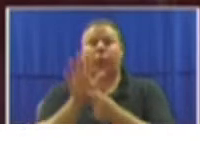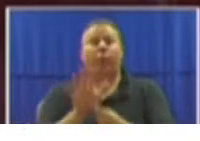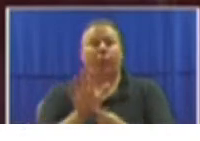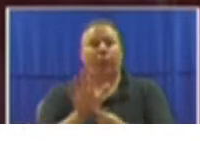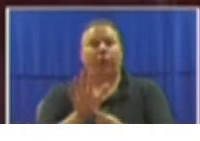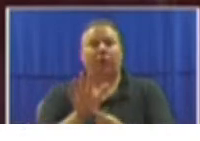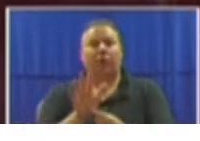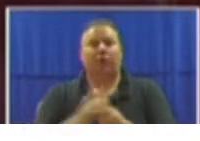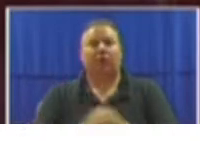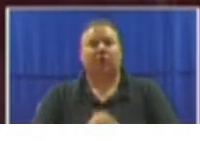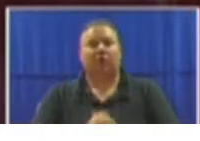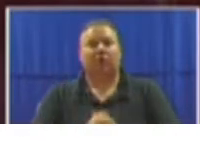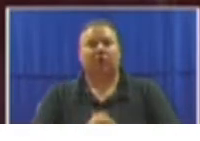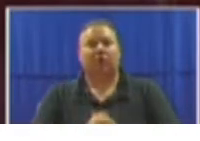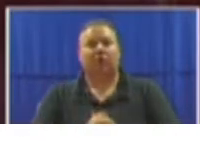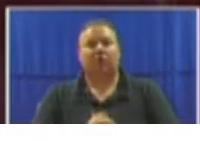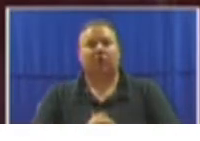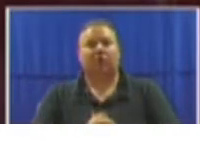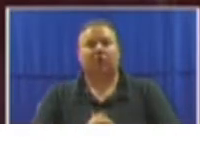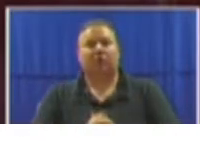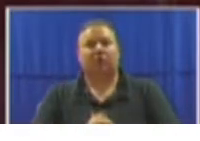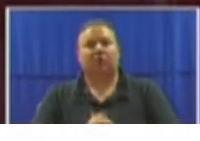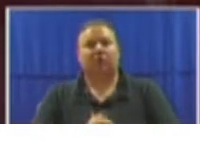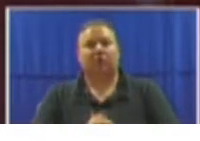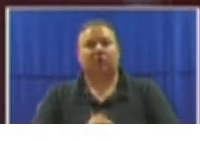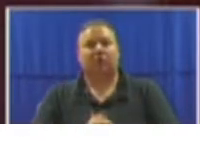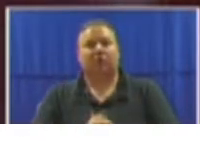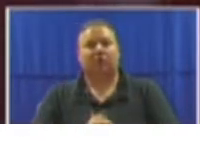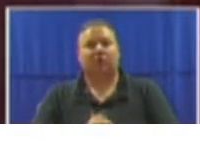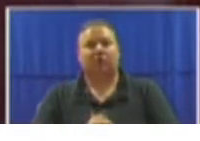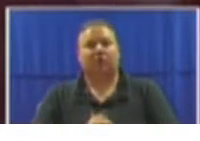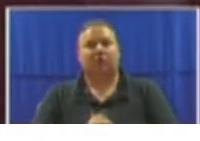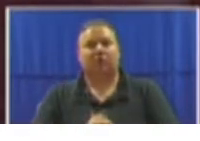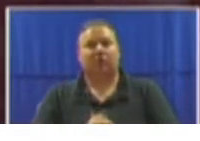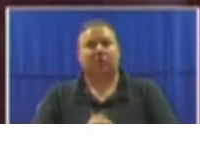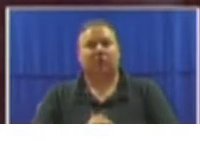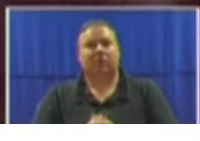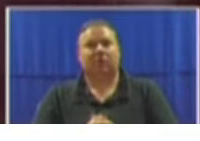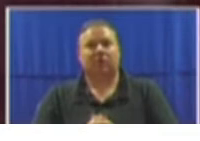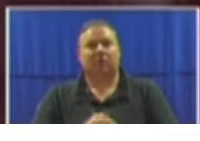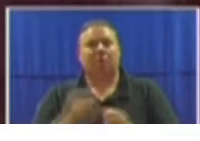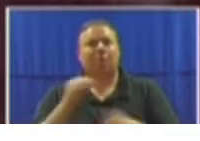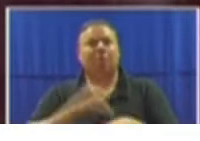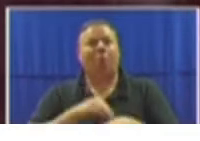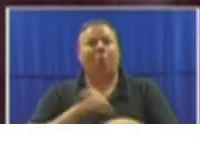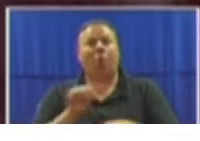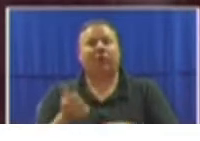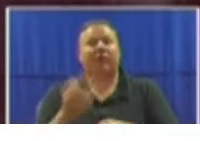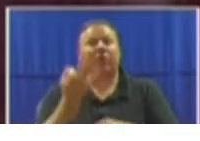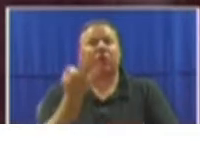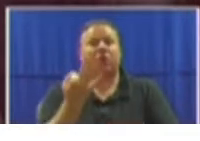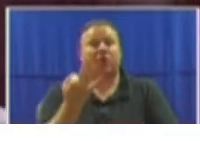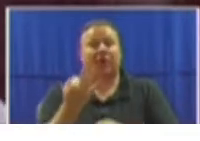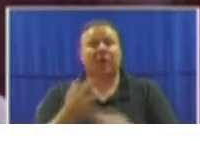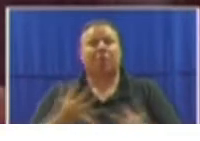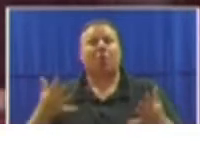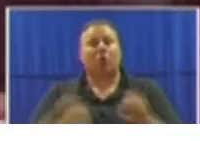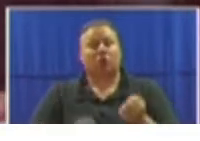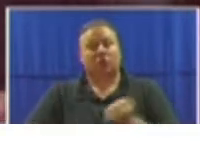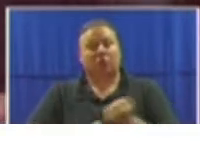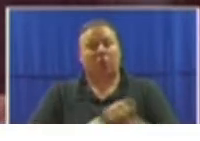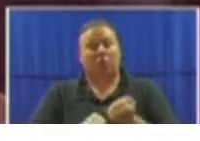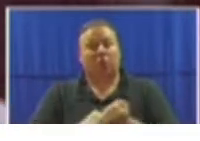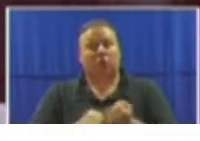bigger than 3 mostly supported soccer teams in South Africa. I indicated that if you bring